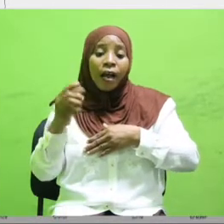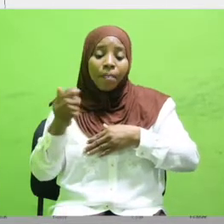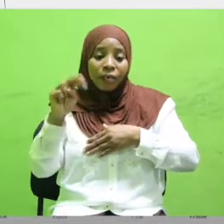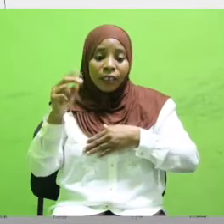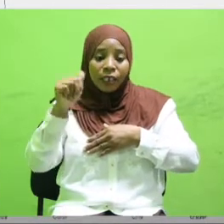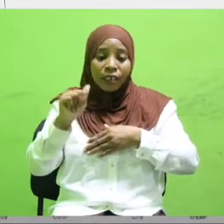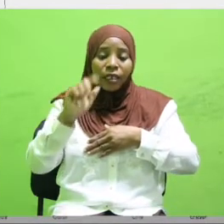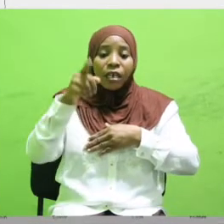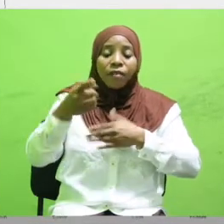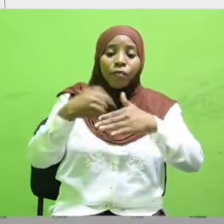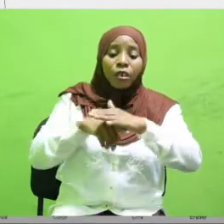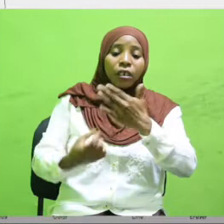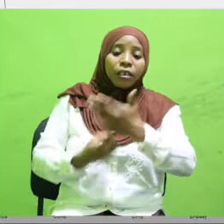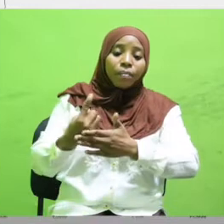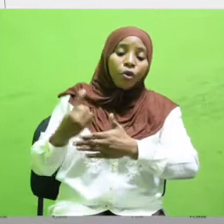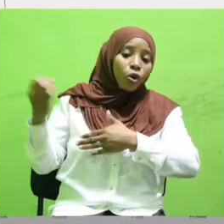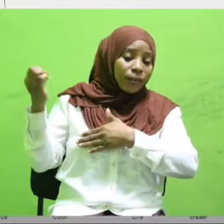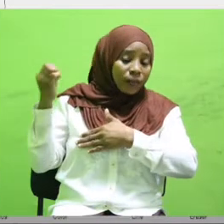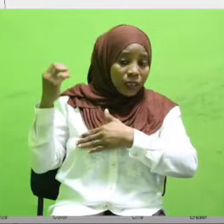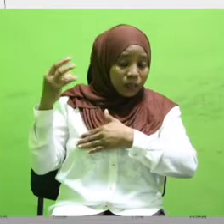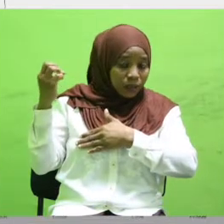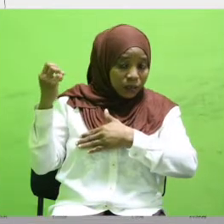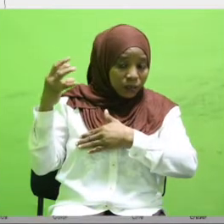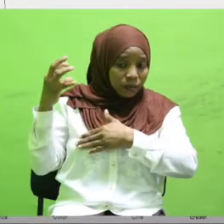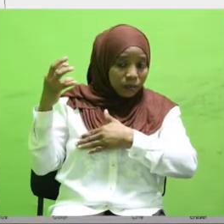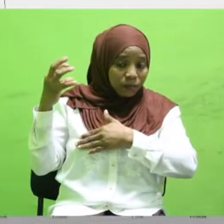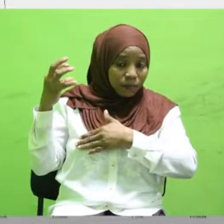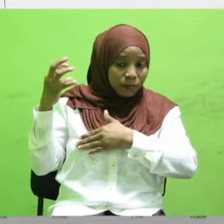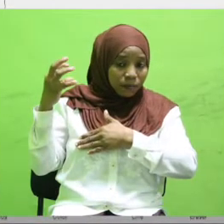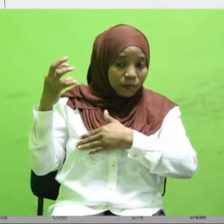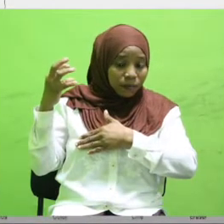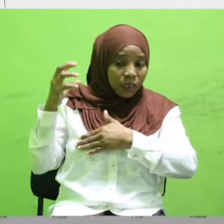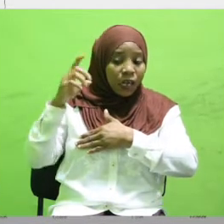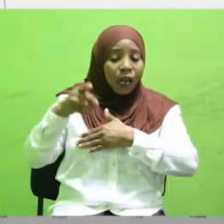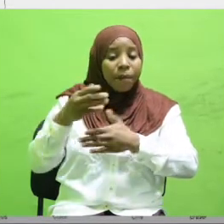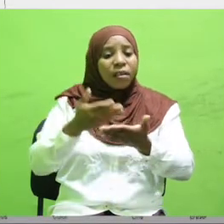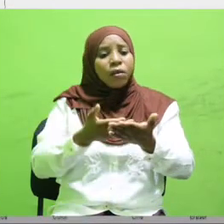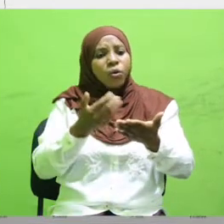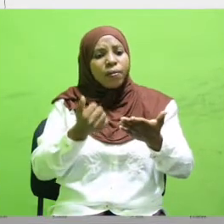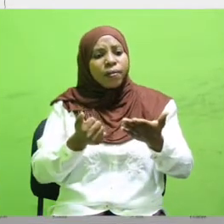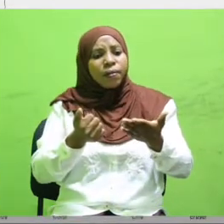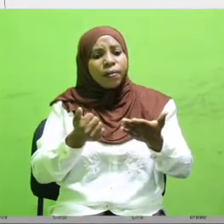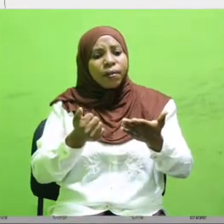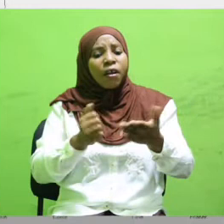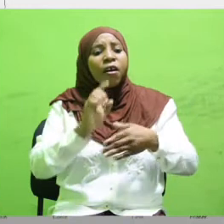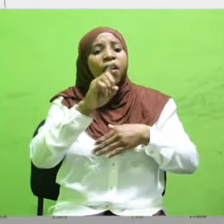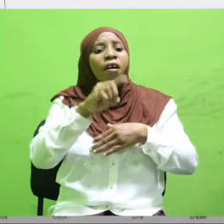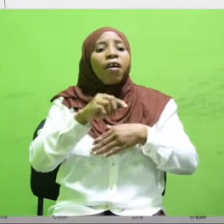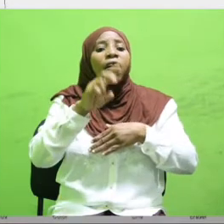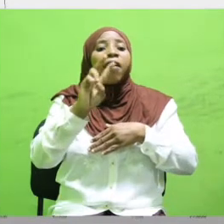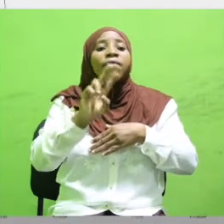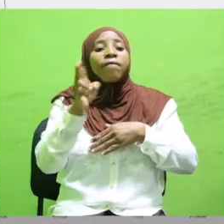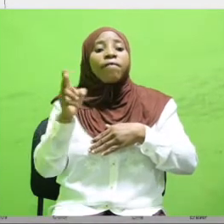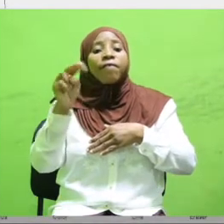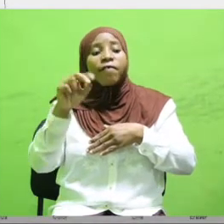elm disease. The Dutch elm disease is a disease which is caused by fungi which attack elm